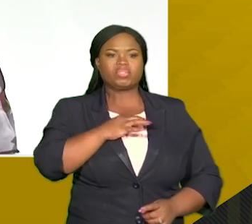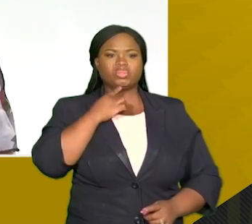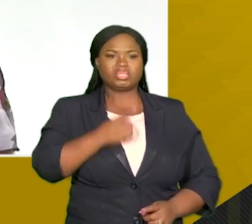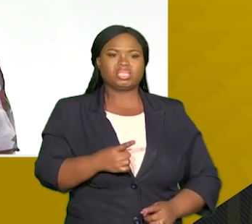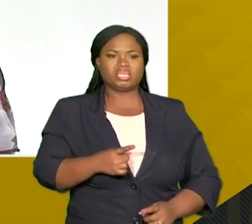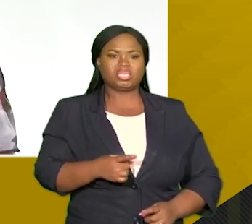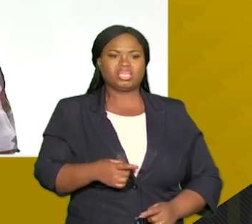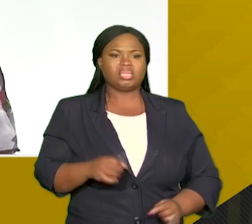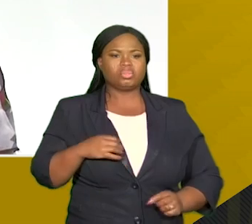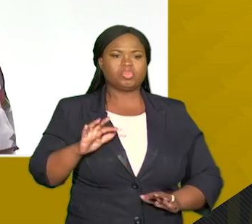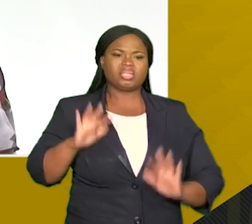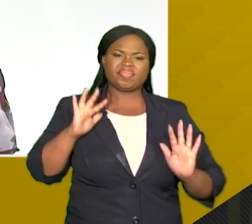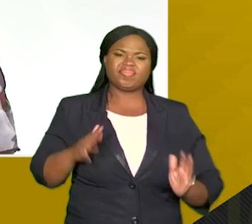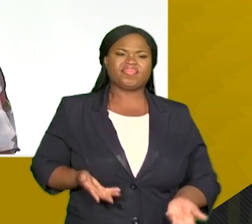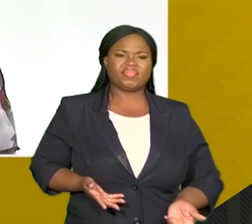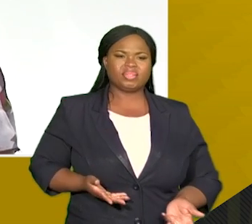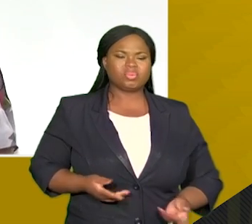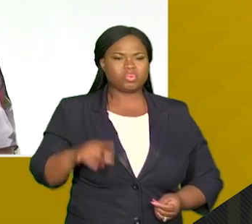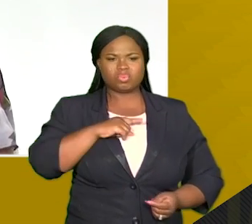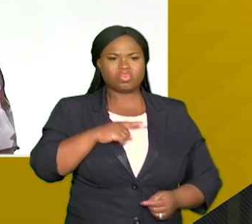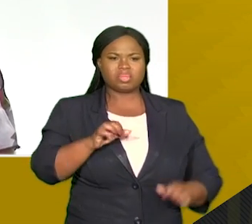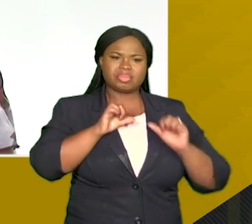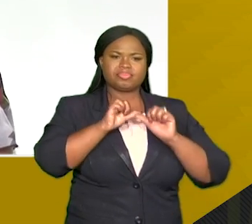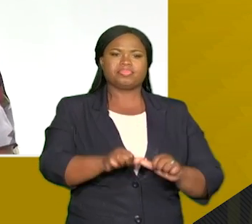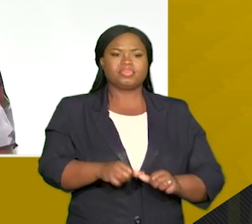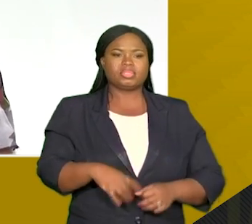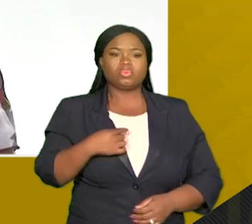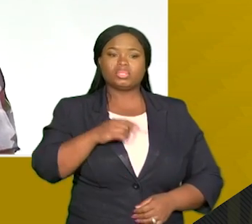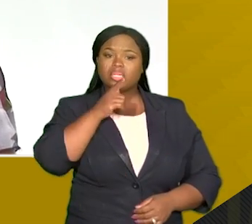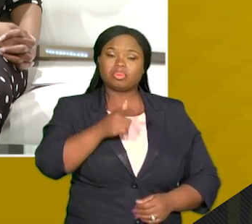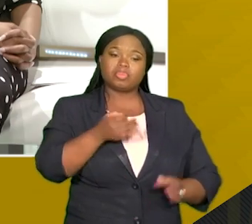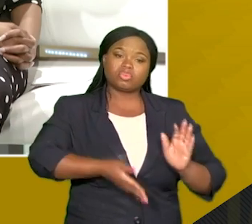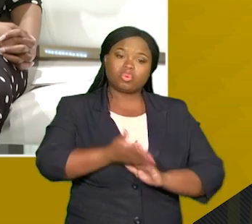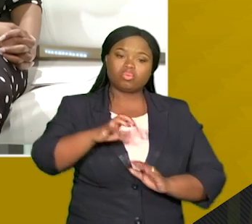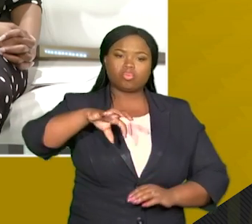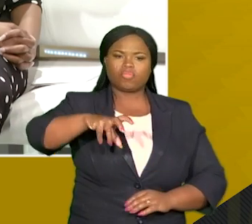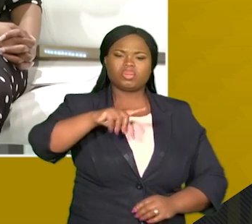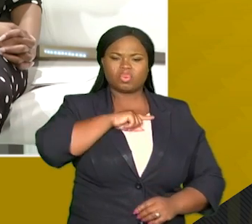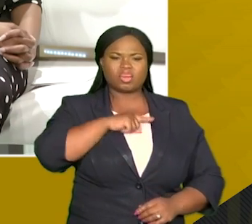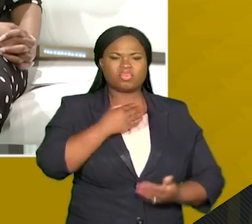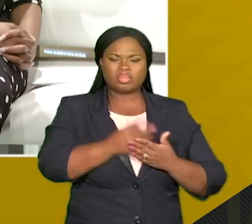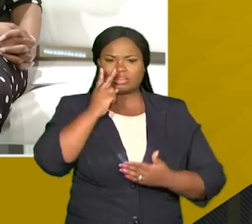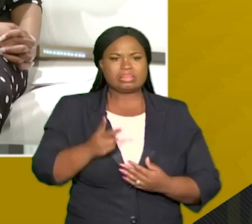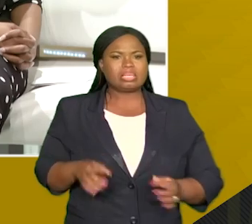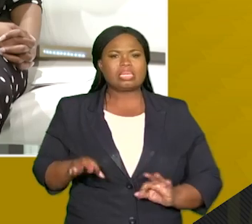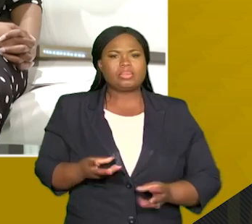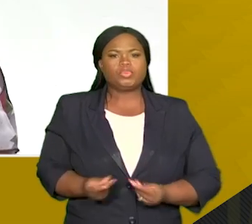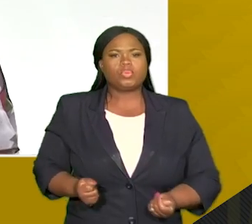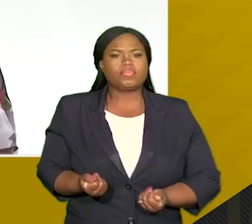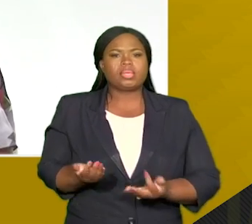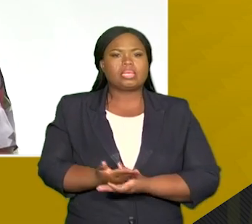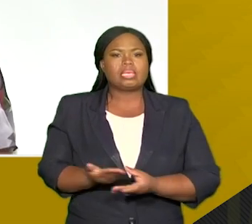iblo ska motlogela. You must take it up. Go, they were telling me, go to provincial. You can see gore bona, they cannot even deal with